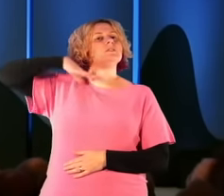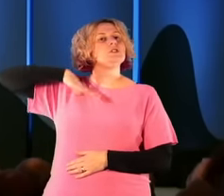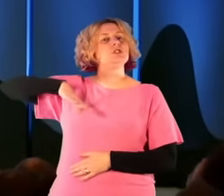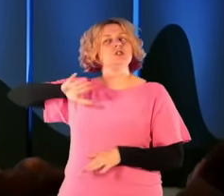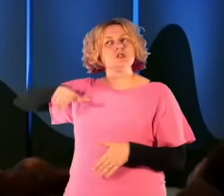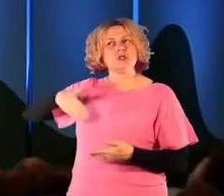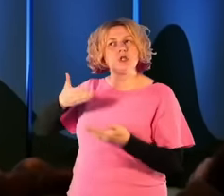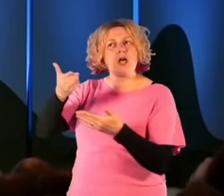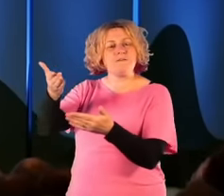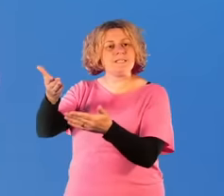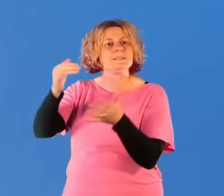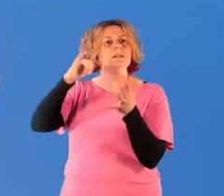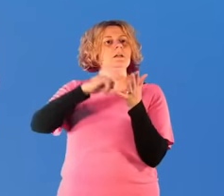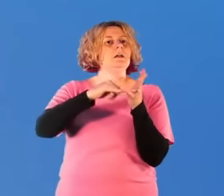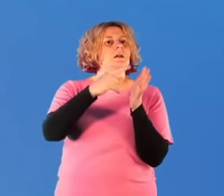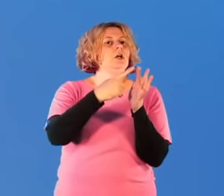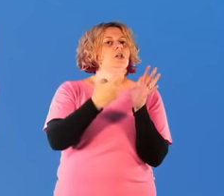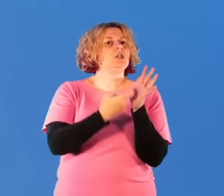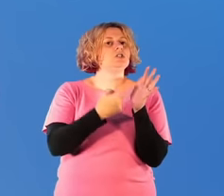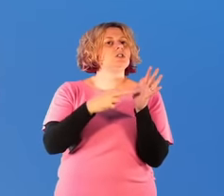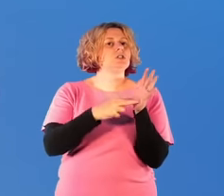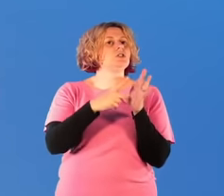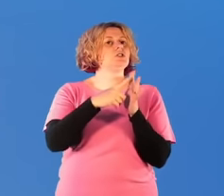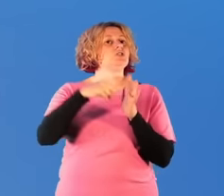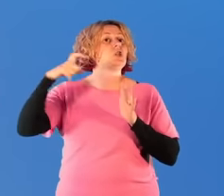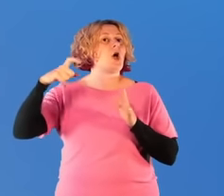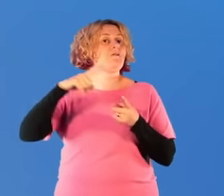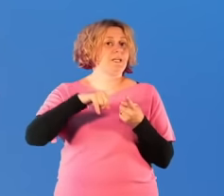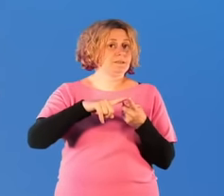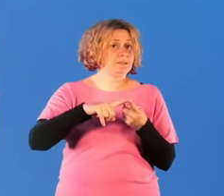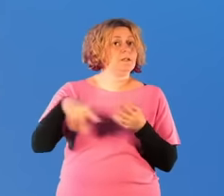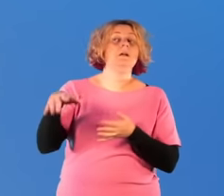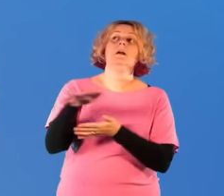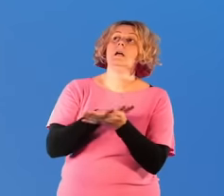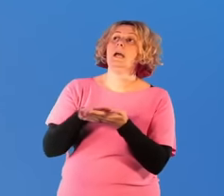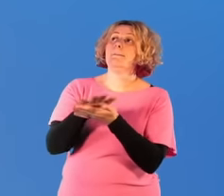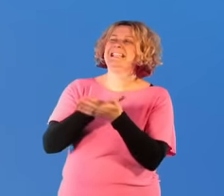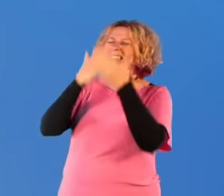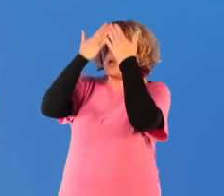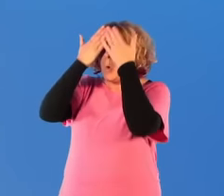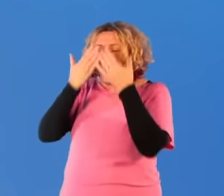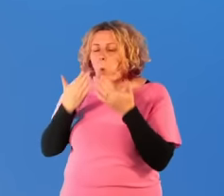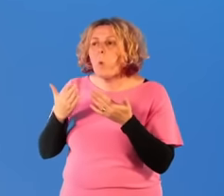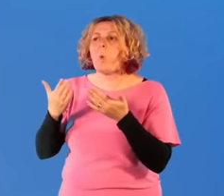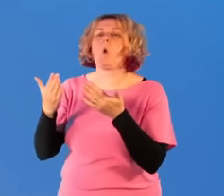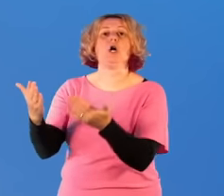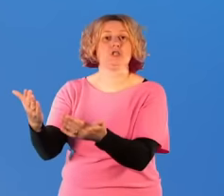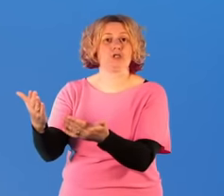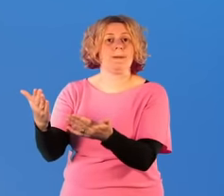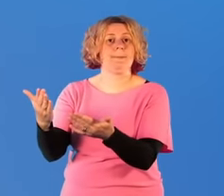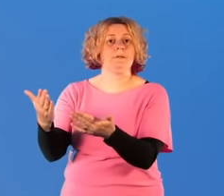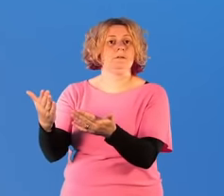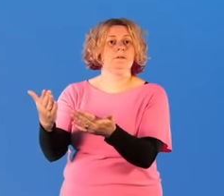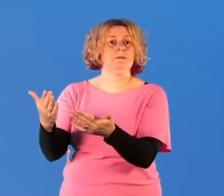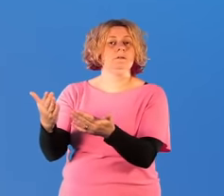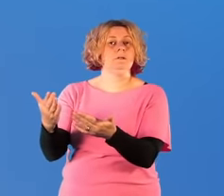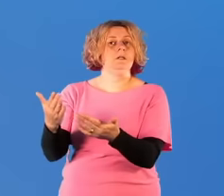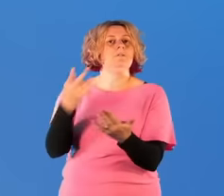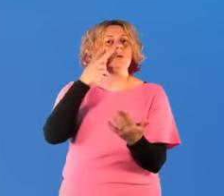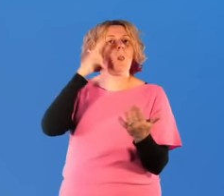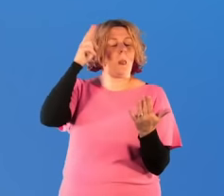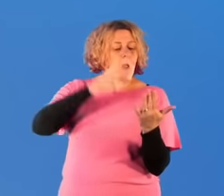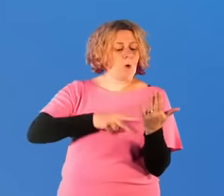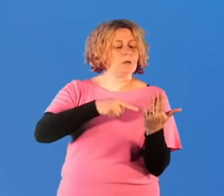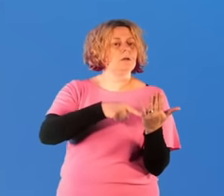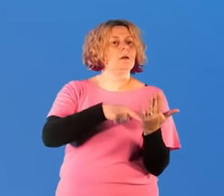that word service? Well, it does mean worship. It means worship at the nth degree. If you look back in the passage, that's what they're doing. Have a